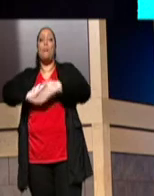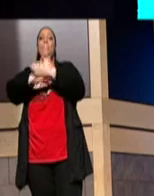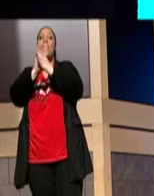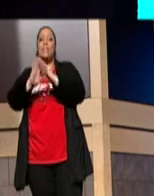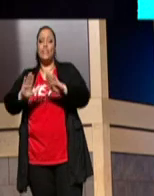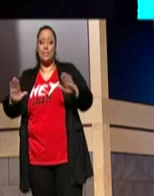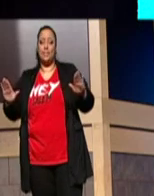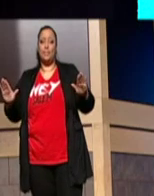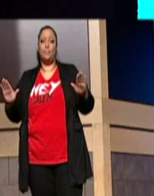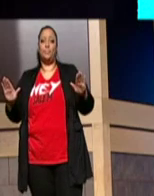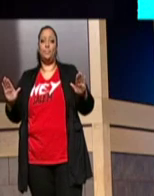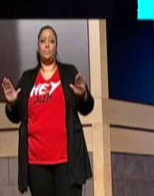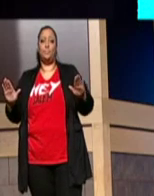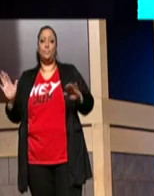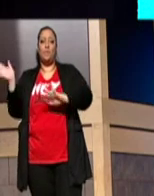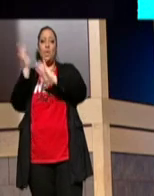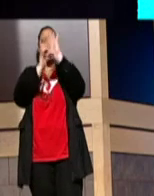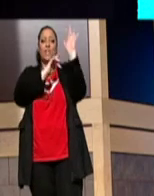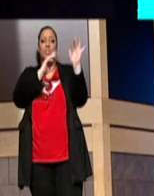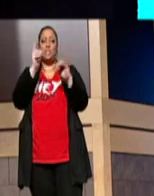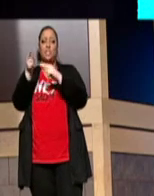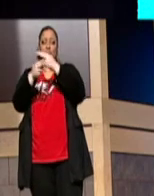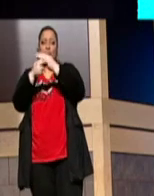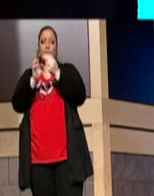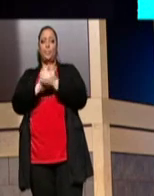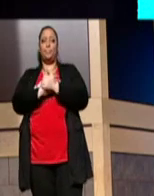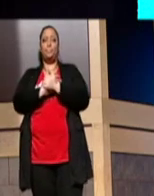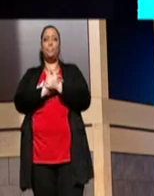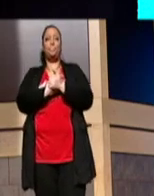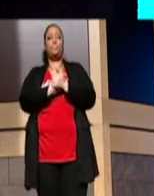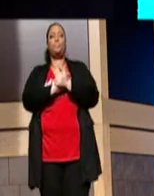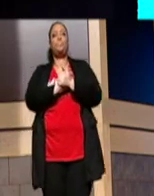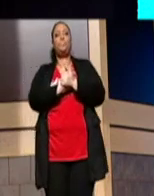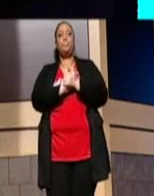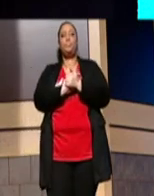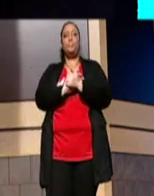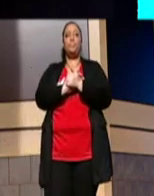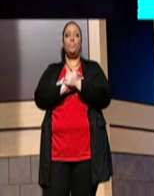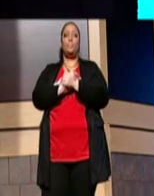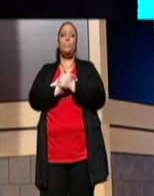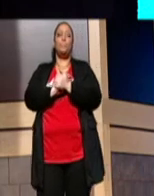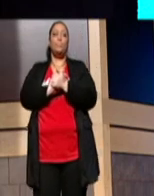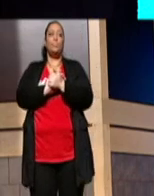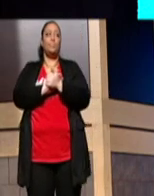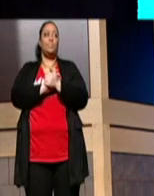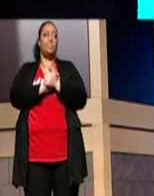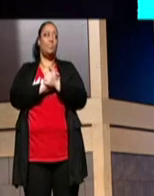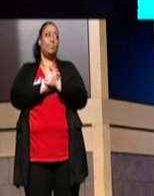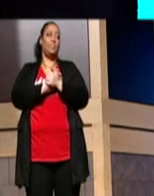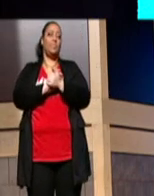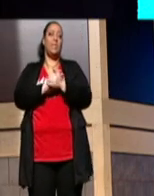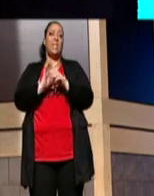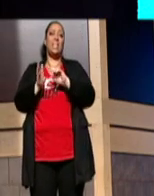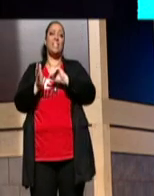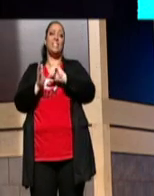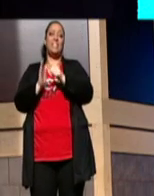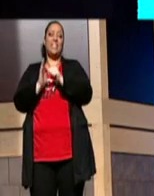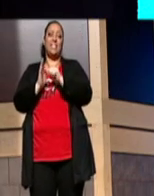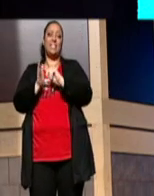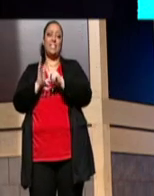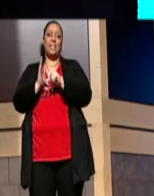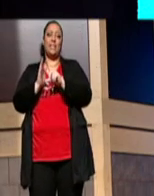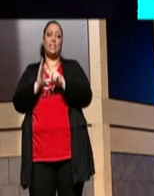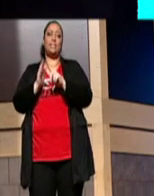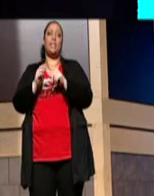Peace. Peace. In Jesus' name. In Jesus' name. So I'll tell you what'll be a kick. It's 10 seconds left. Let's go